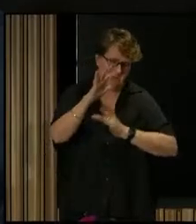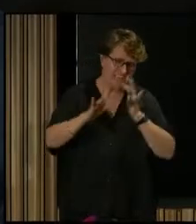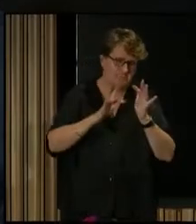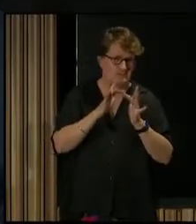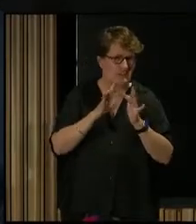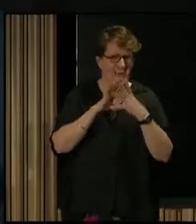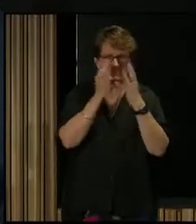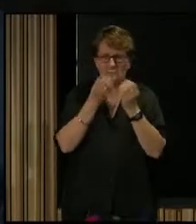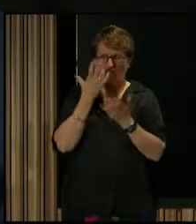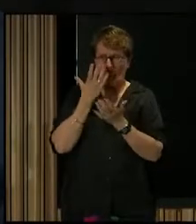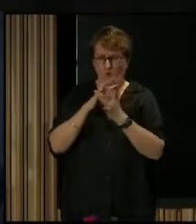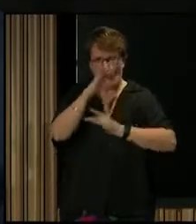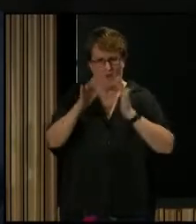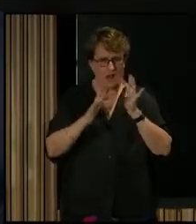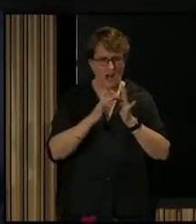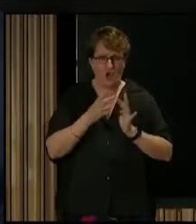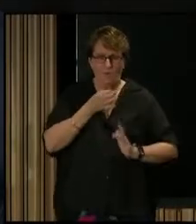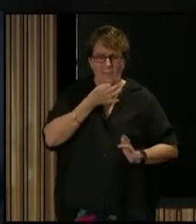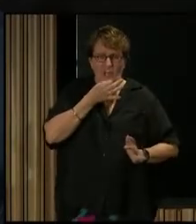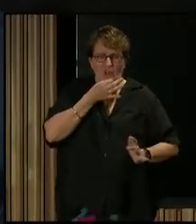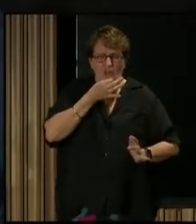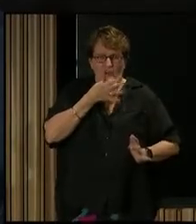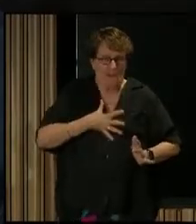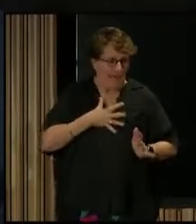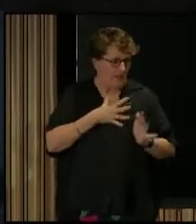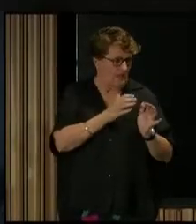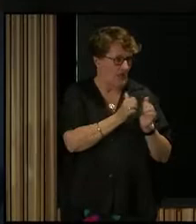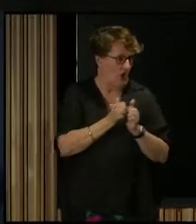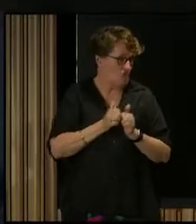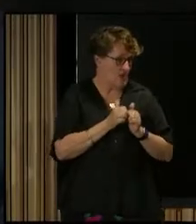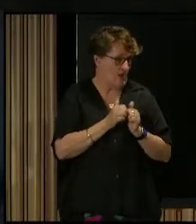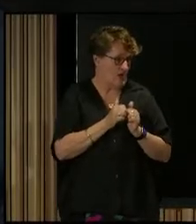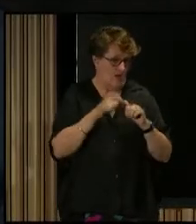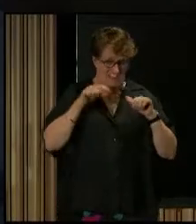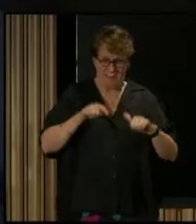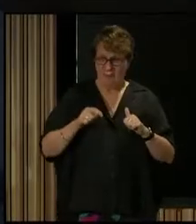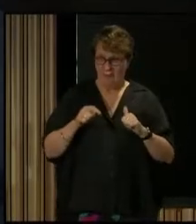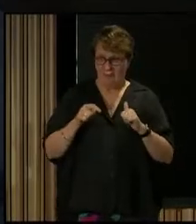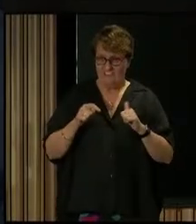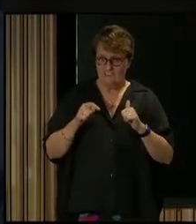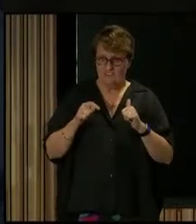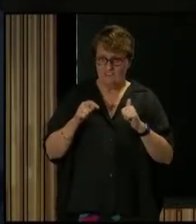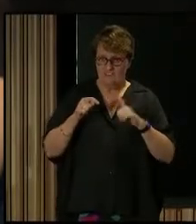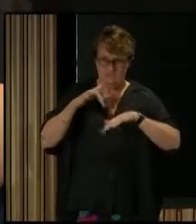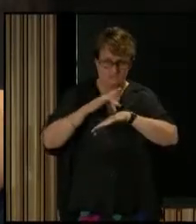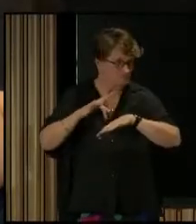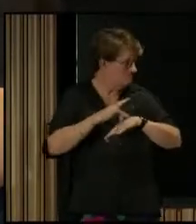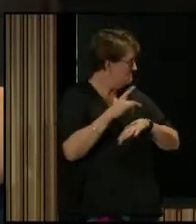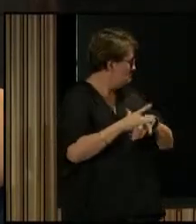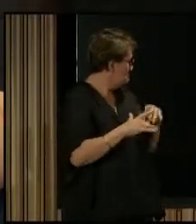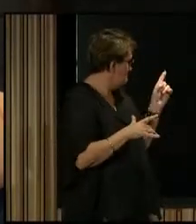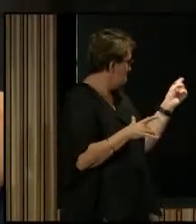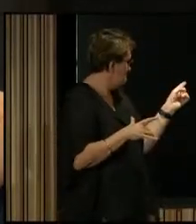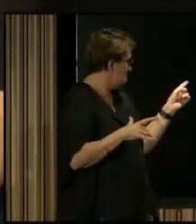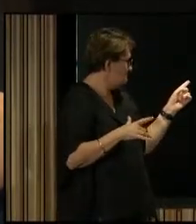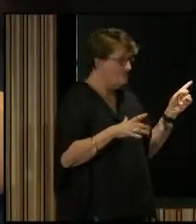see online and on TV. We rarely agree. And at this show, I don't know who they are. There's thousands of people there. Of course, we